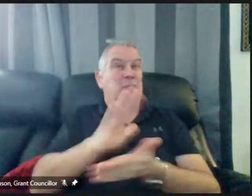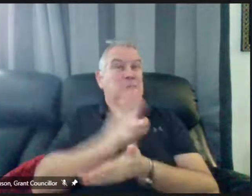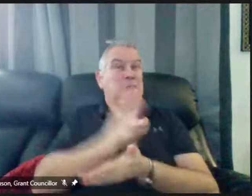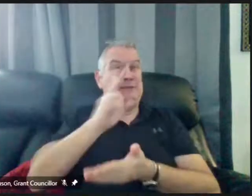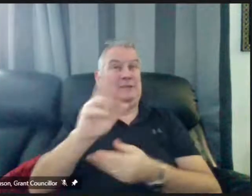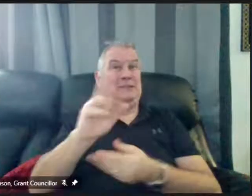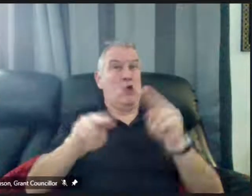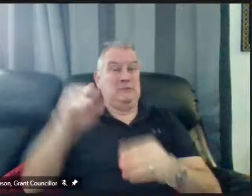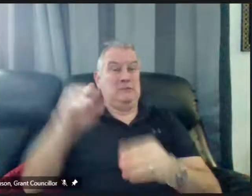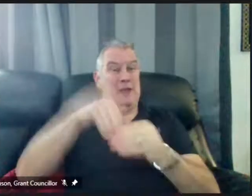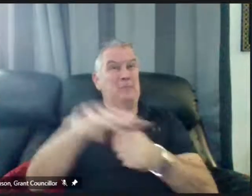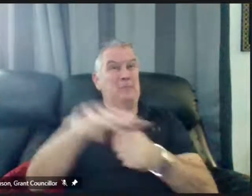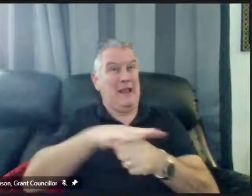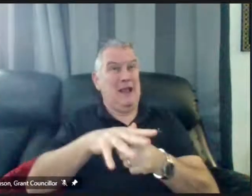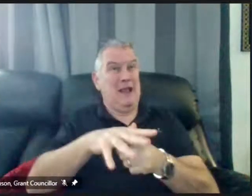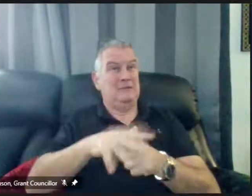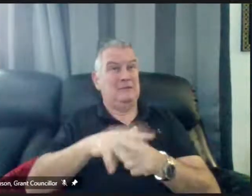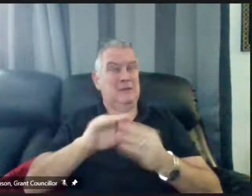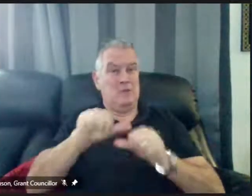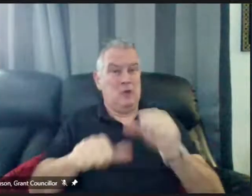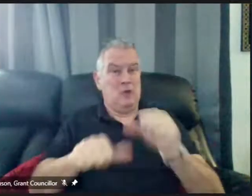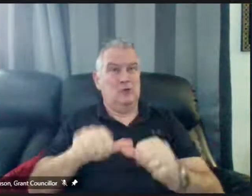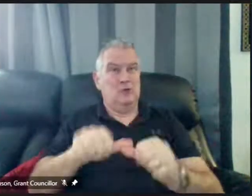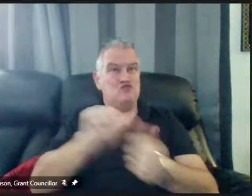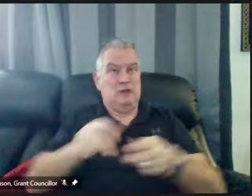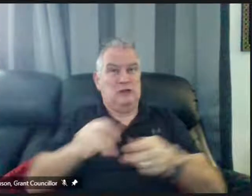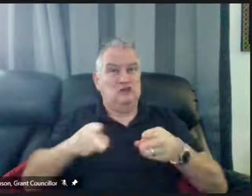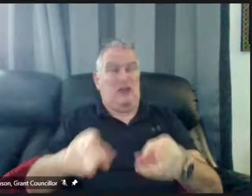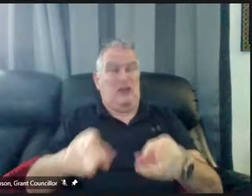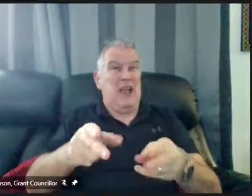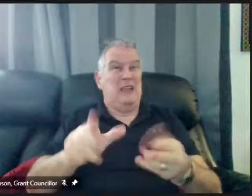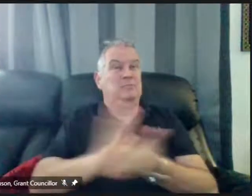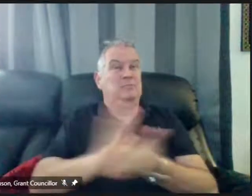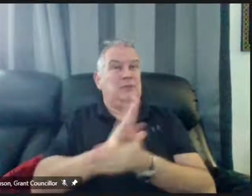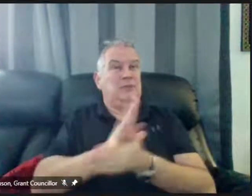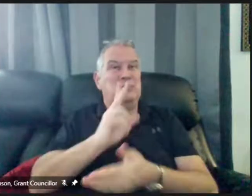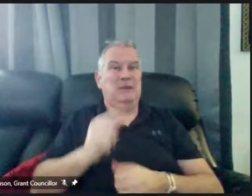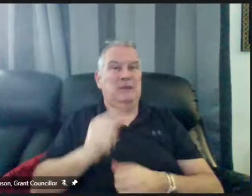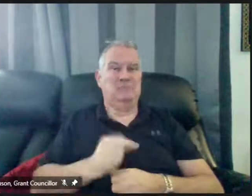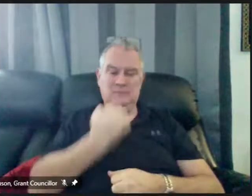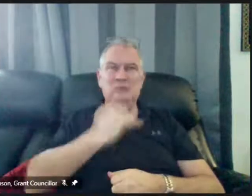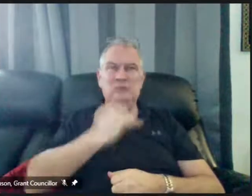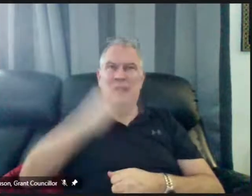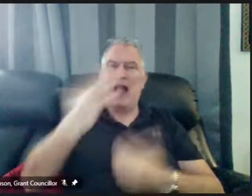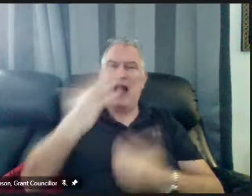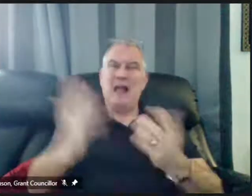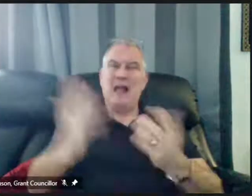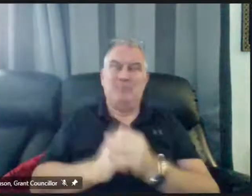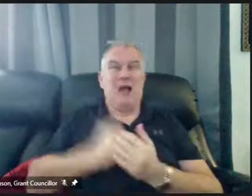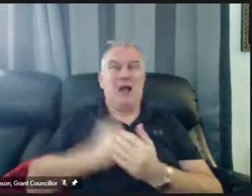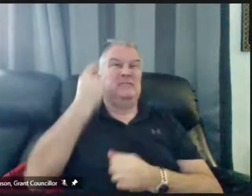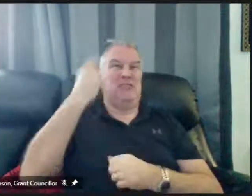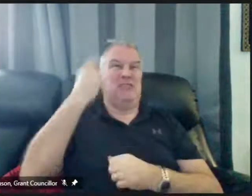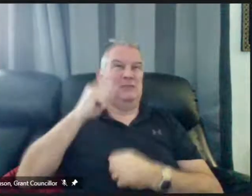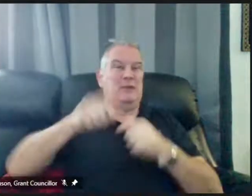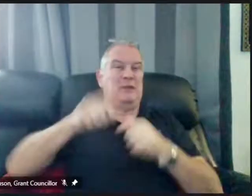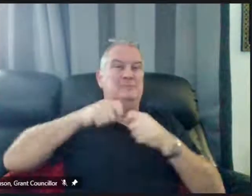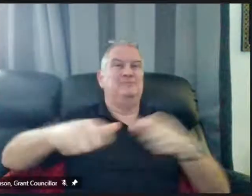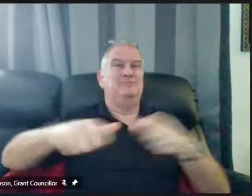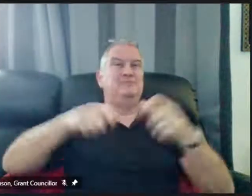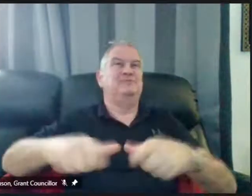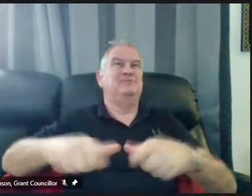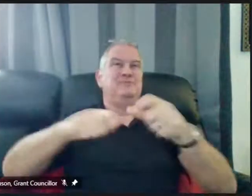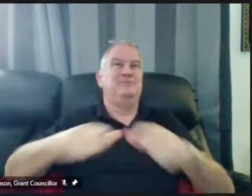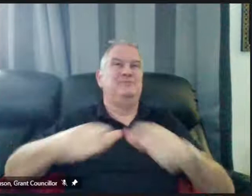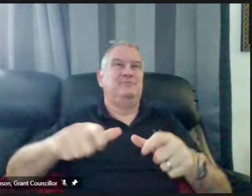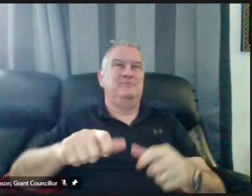further positive impact on the long-term strategy. So I'm pleased to see that the setup is there. I was just questioning